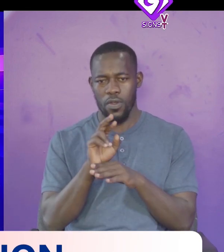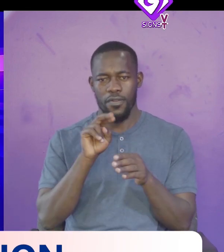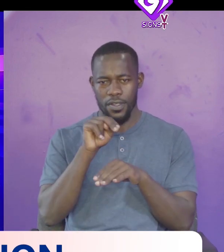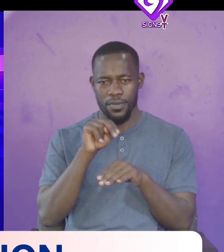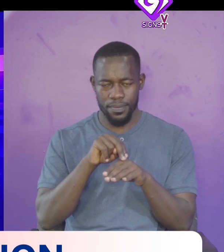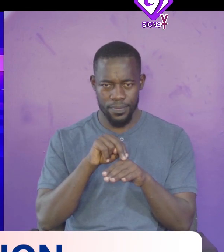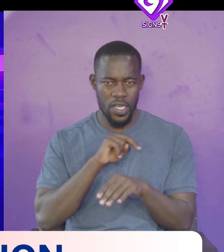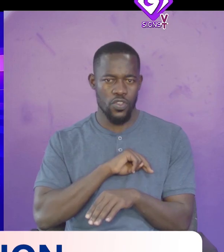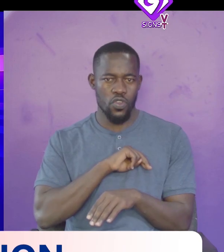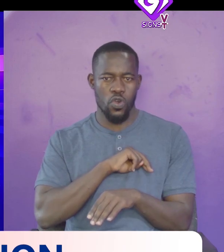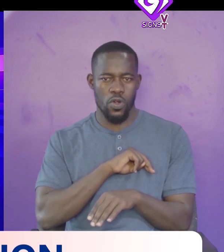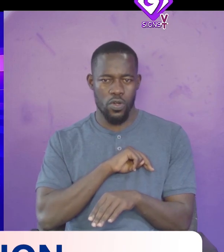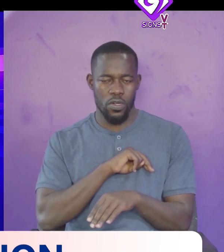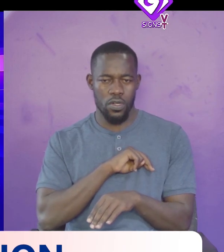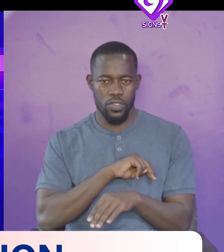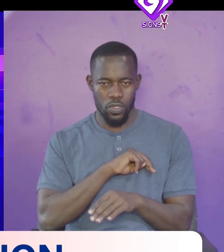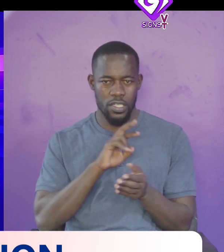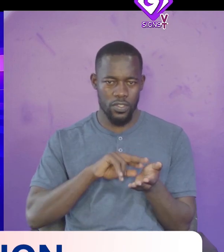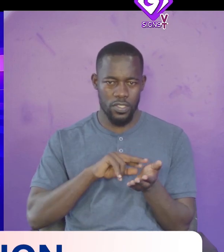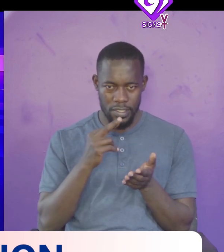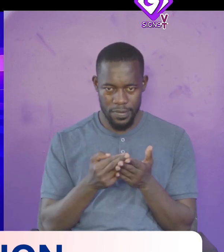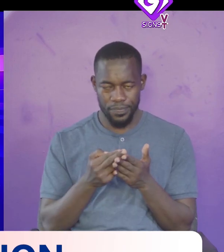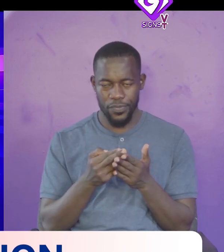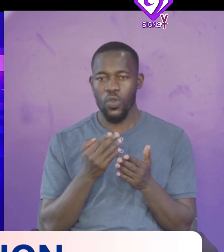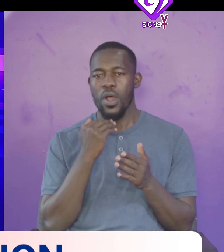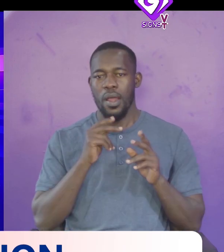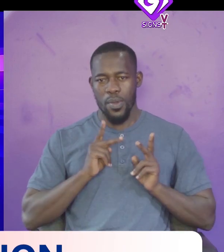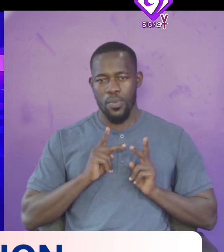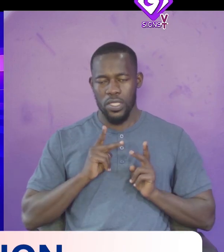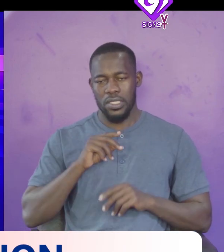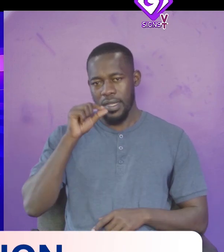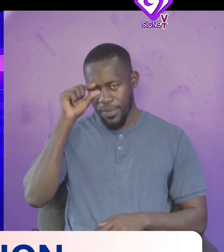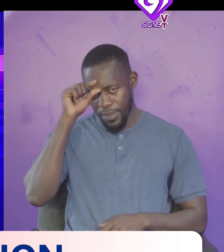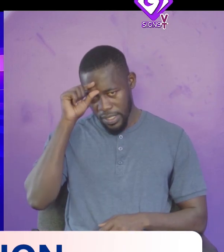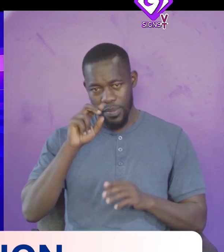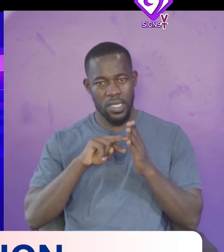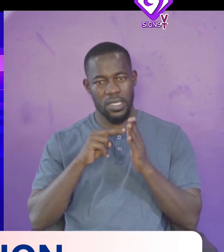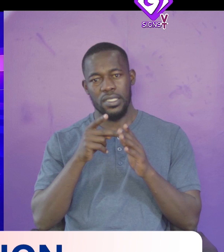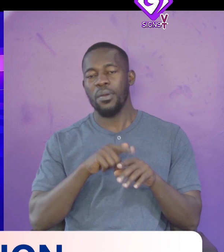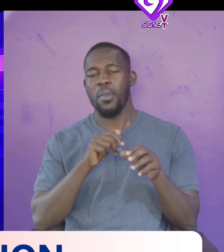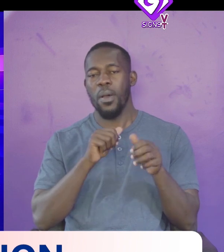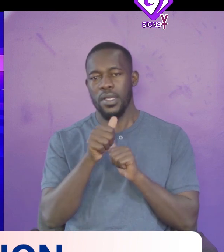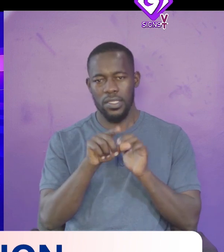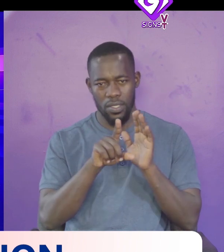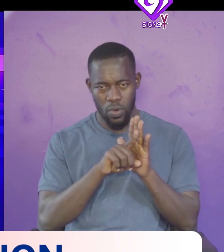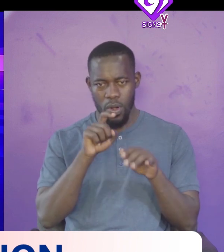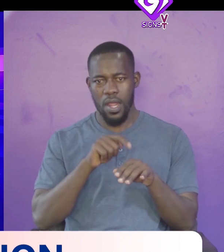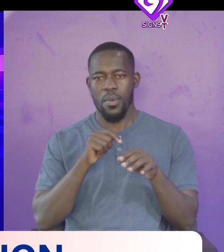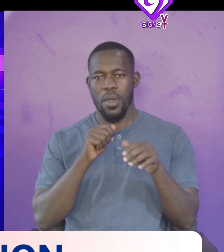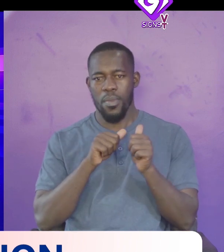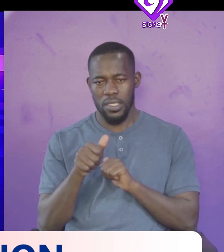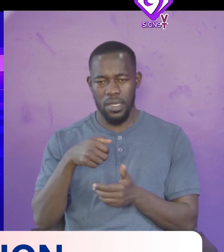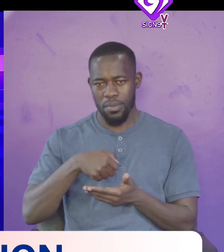government. Okay. The people's government is going to mean that when you are passing legislation, when you are passing budgets, when you are passing